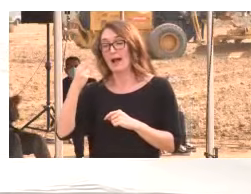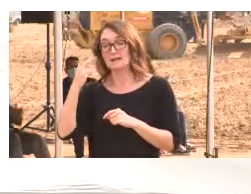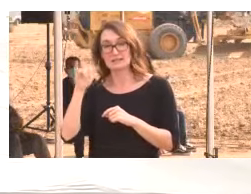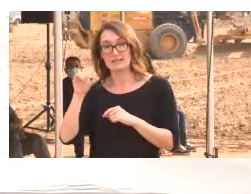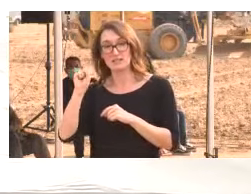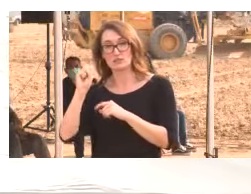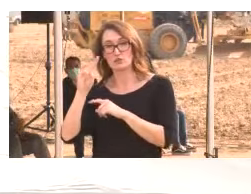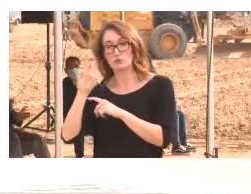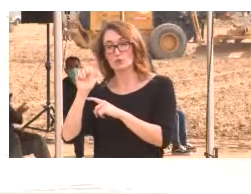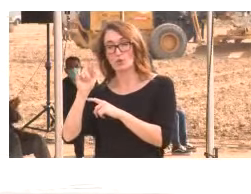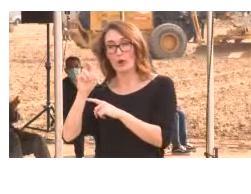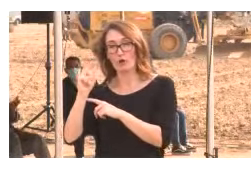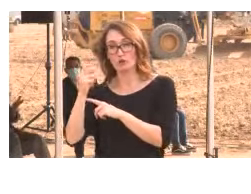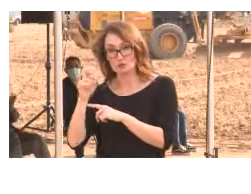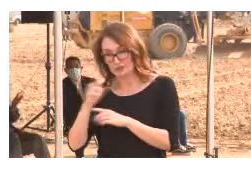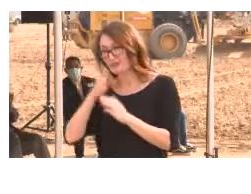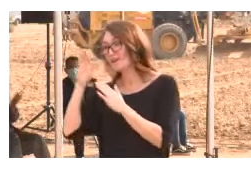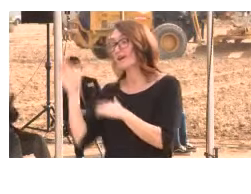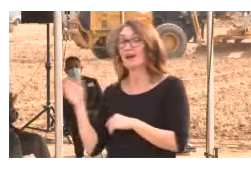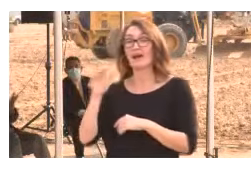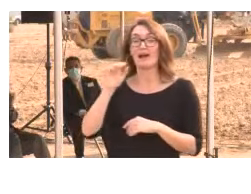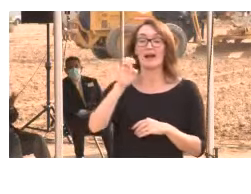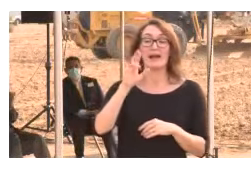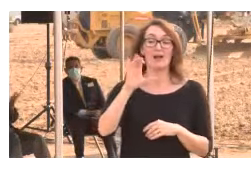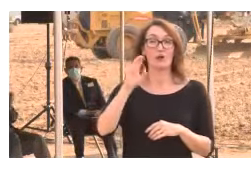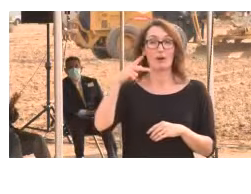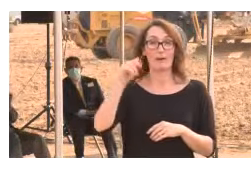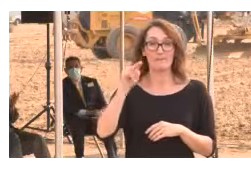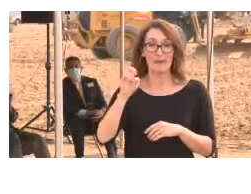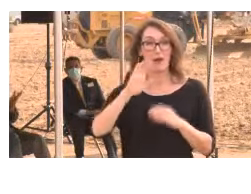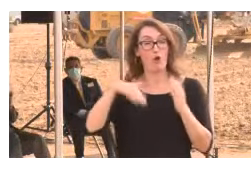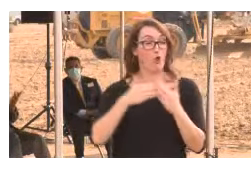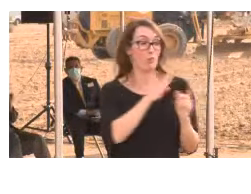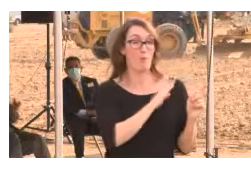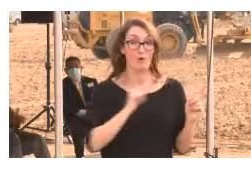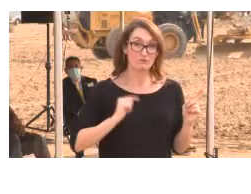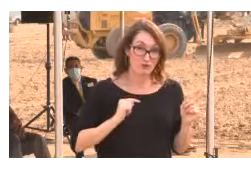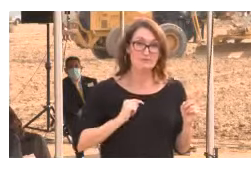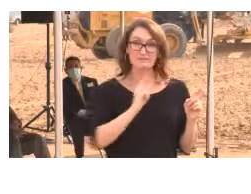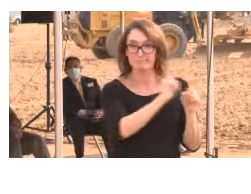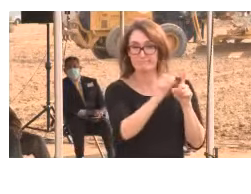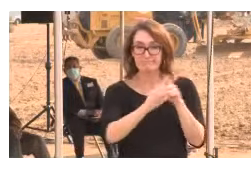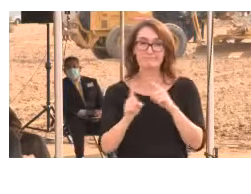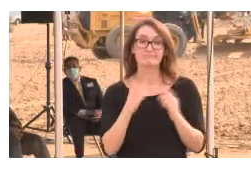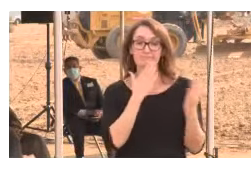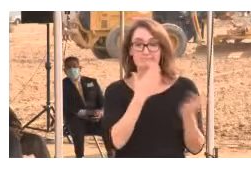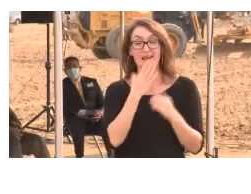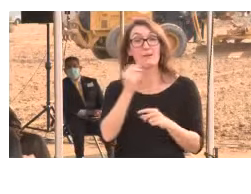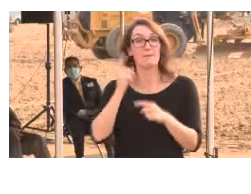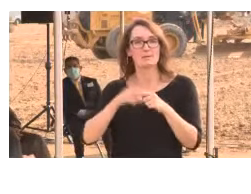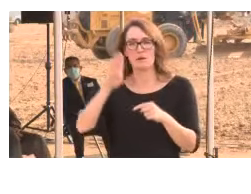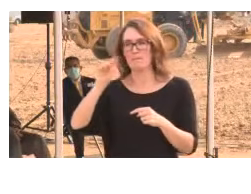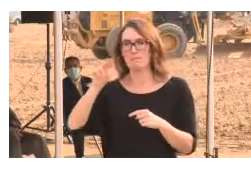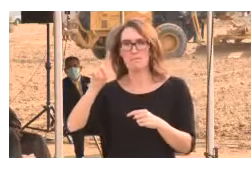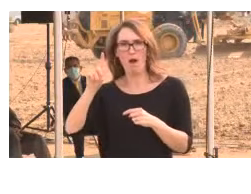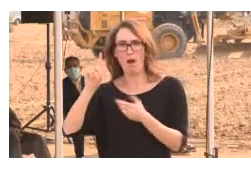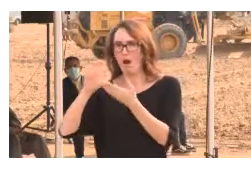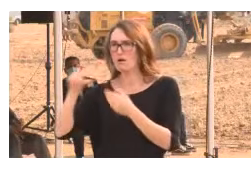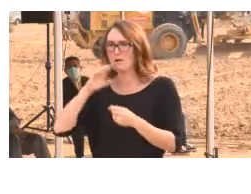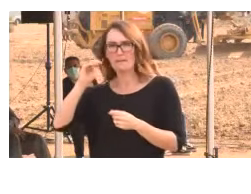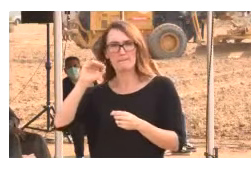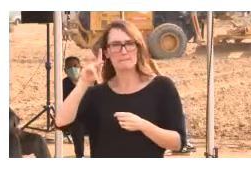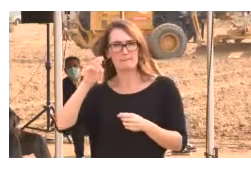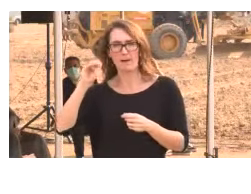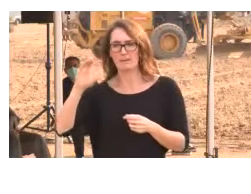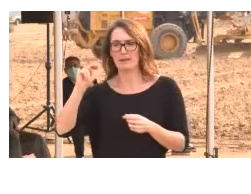and to Eric Payne, and to all of our State Center Community College Board of Trustees and the bond oversight. I believe Mike McNally's here